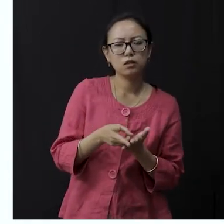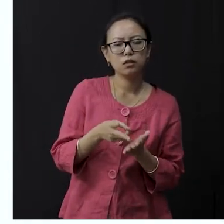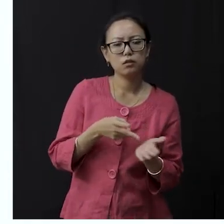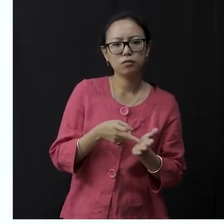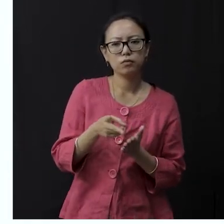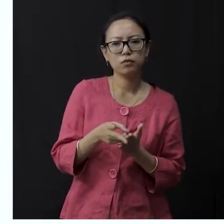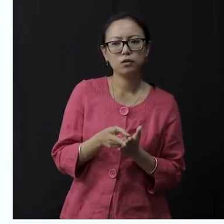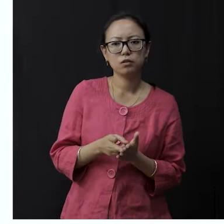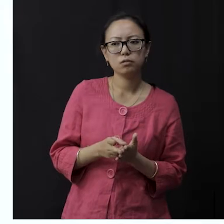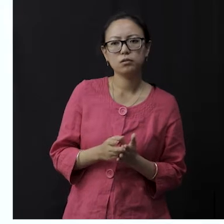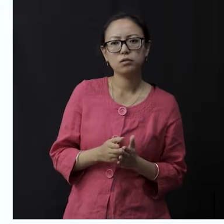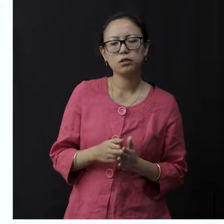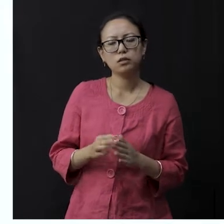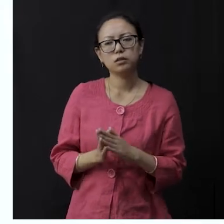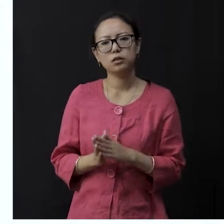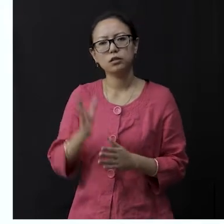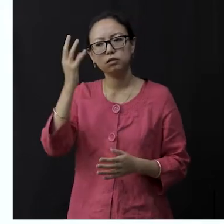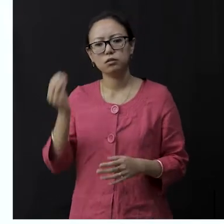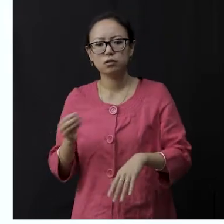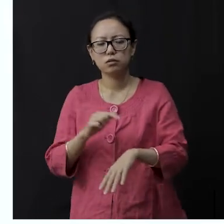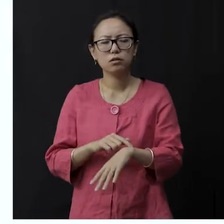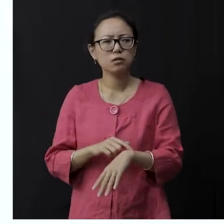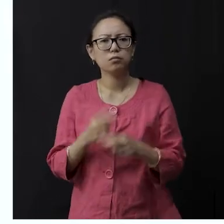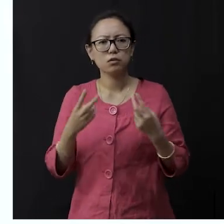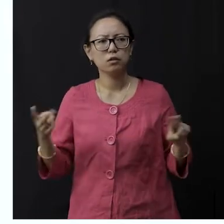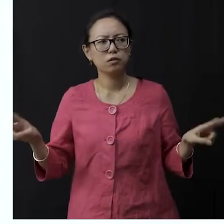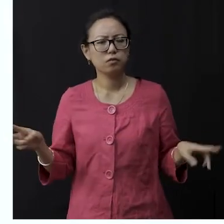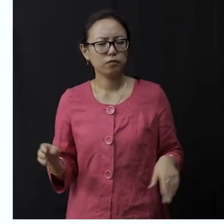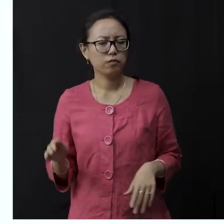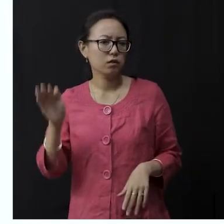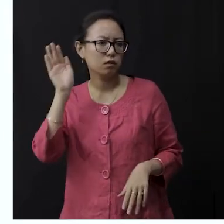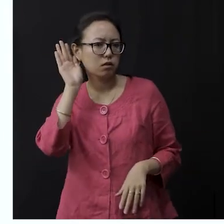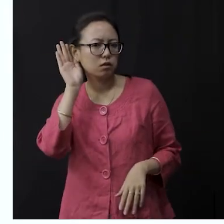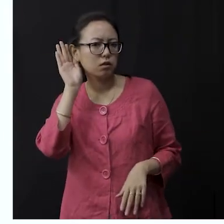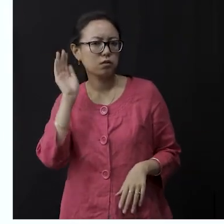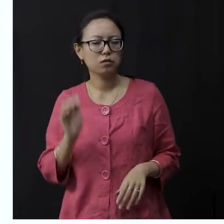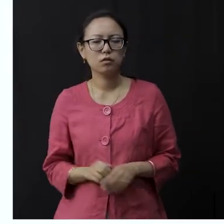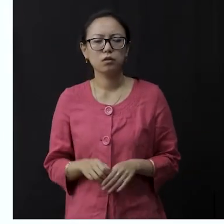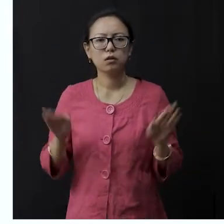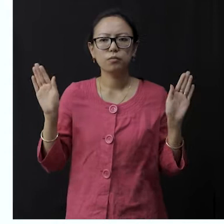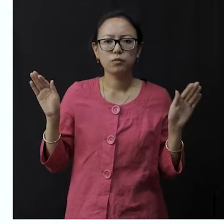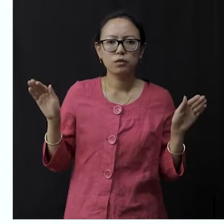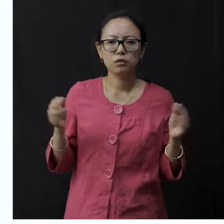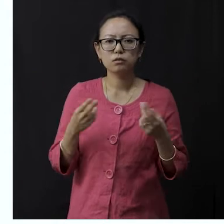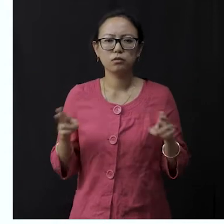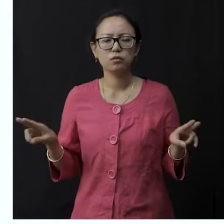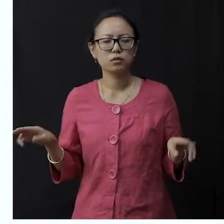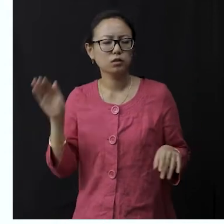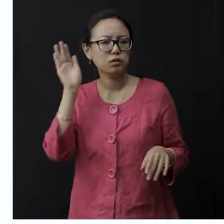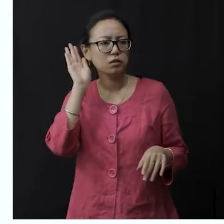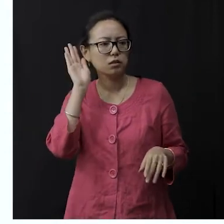and all. When you sleep at night, you hear the sound of the birds chirping, small